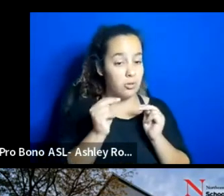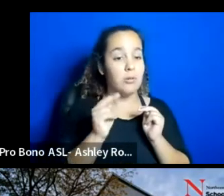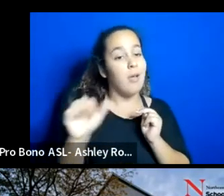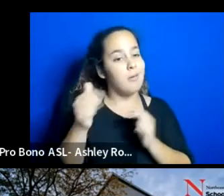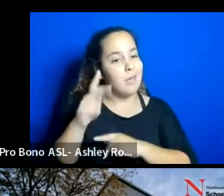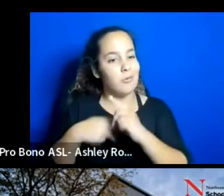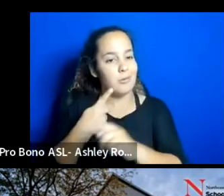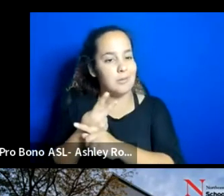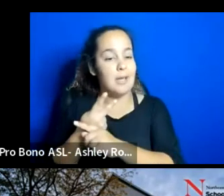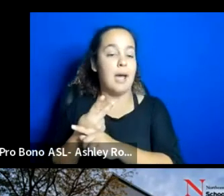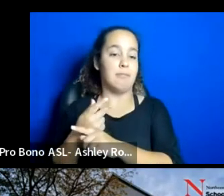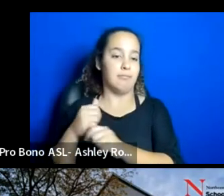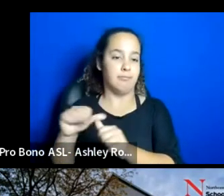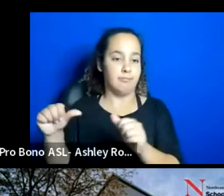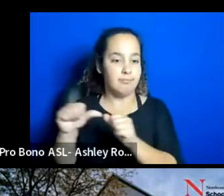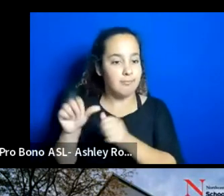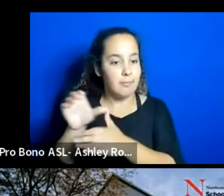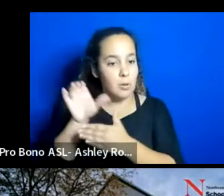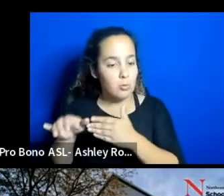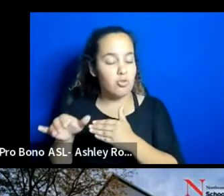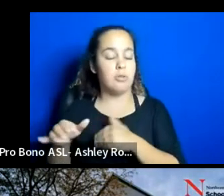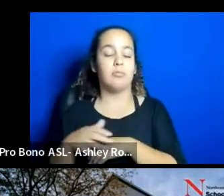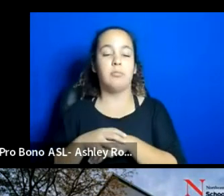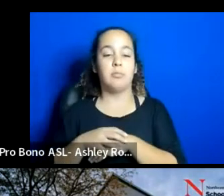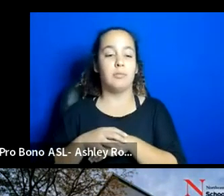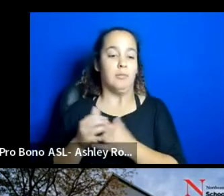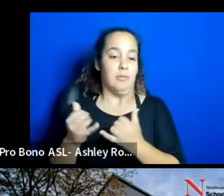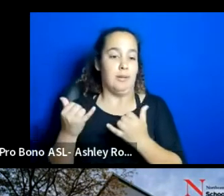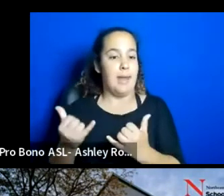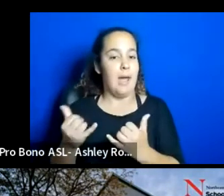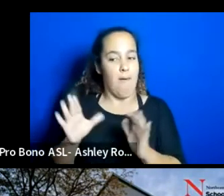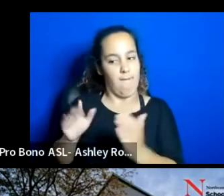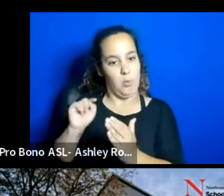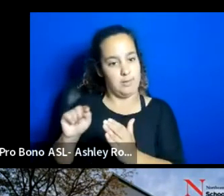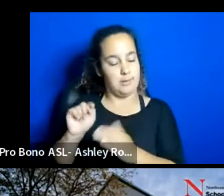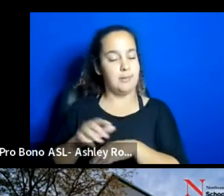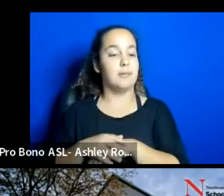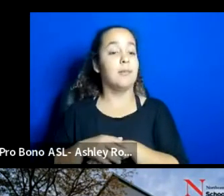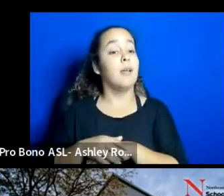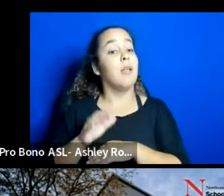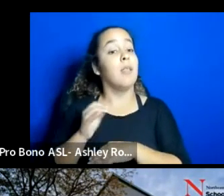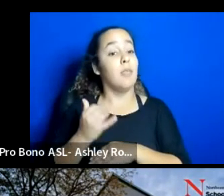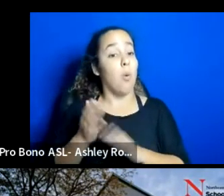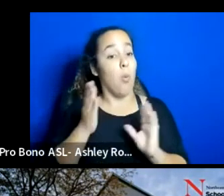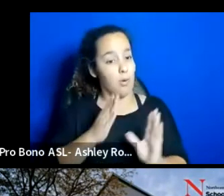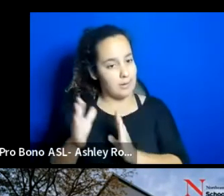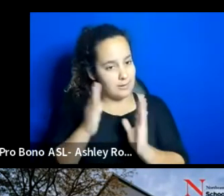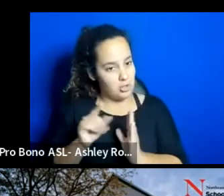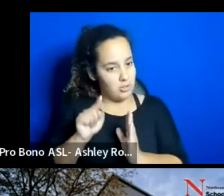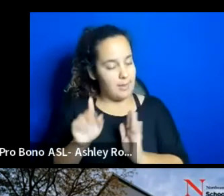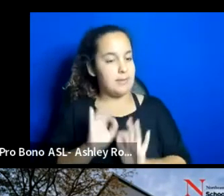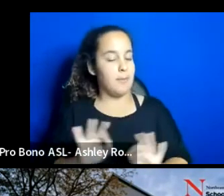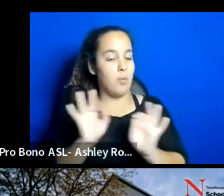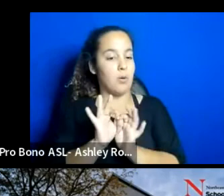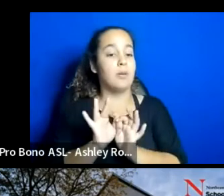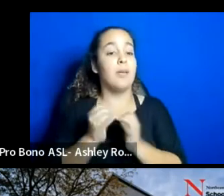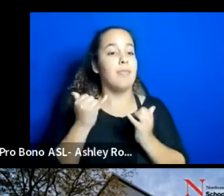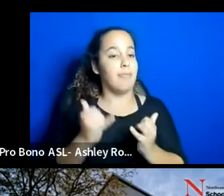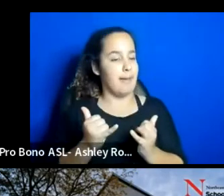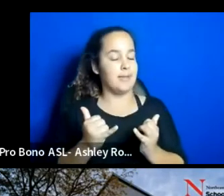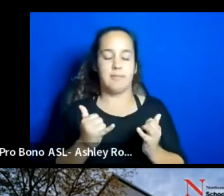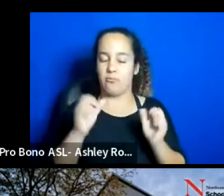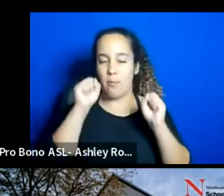of social institution takes the center stage on Salter's book, and is the organization. This is remarkable because